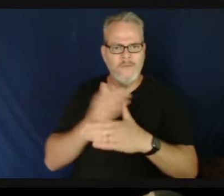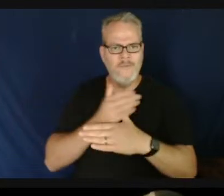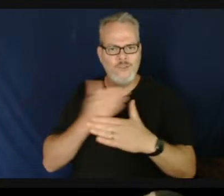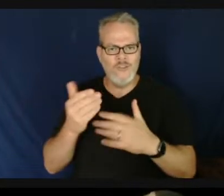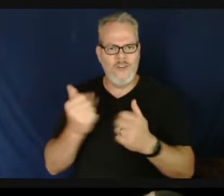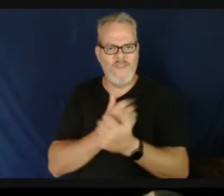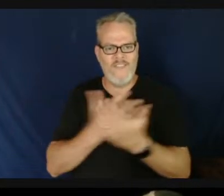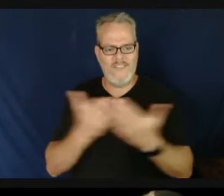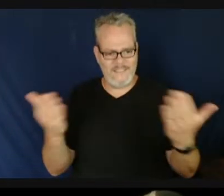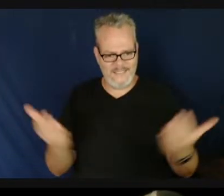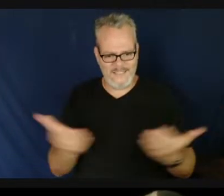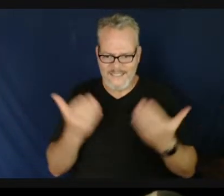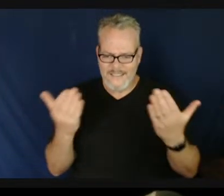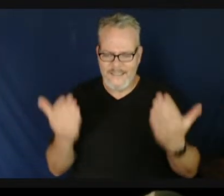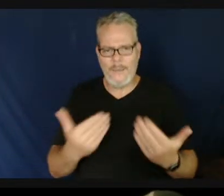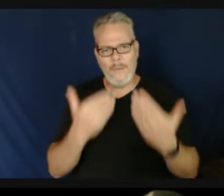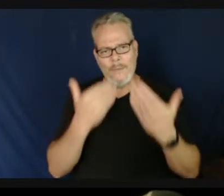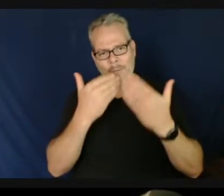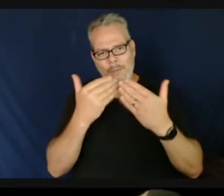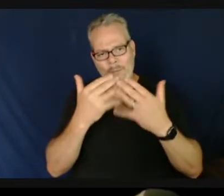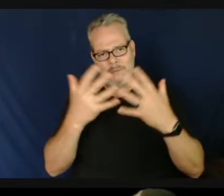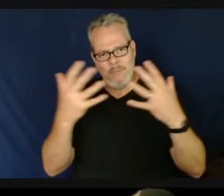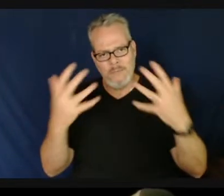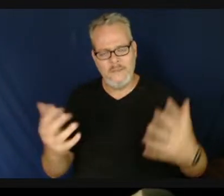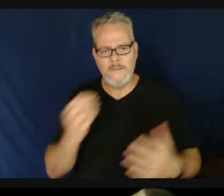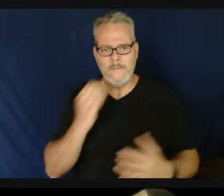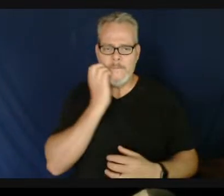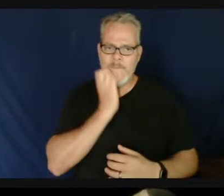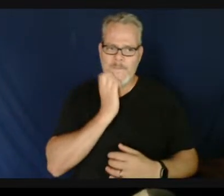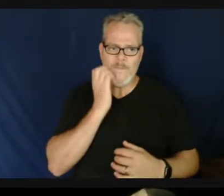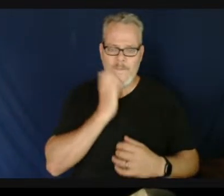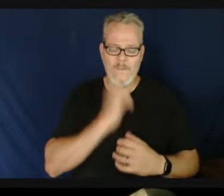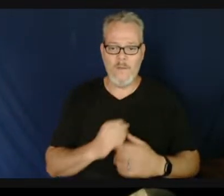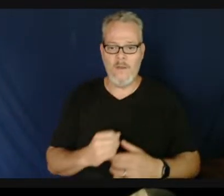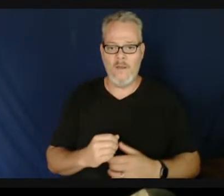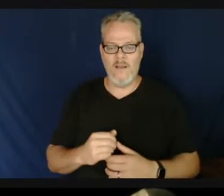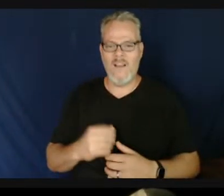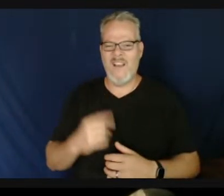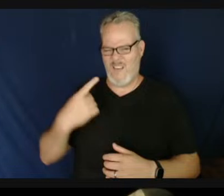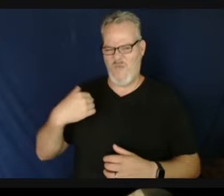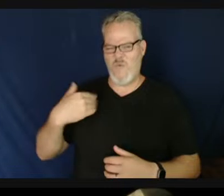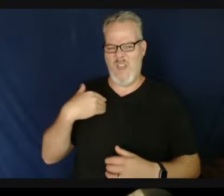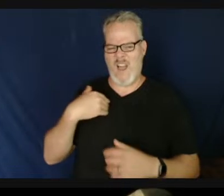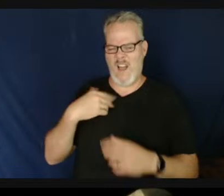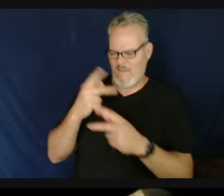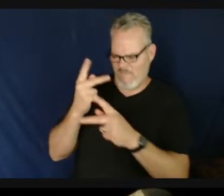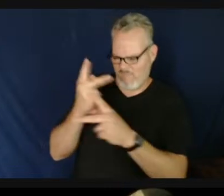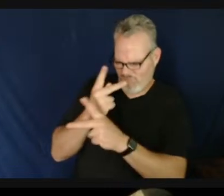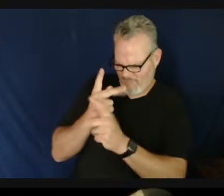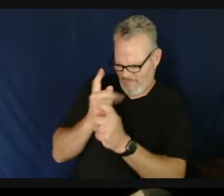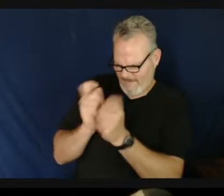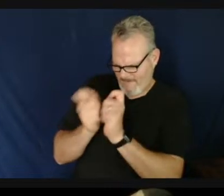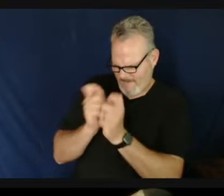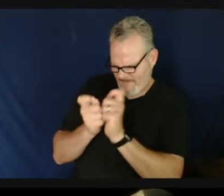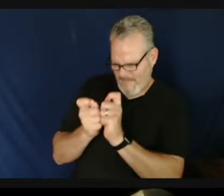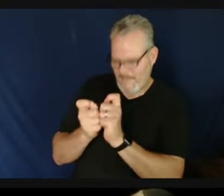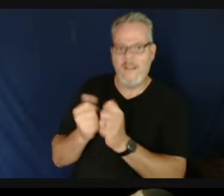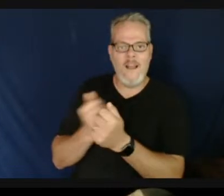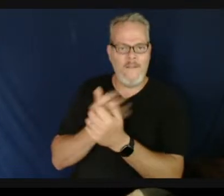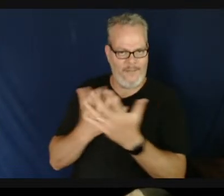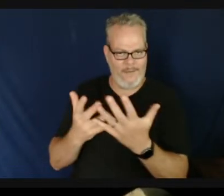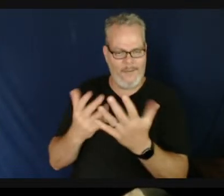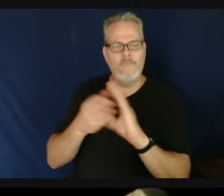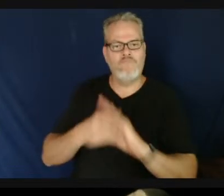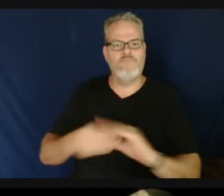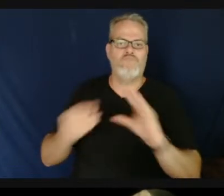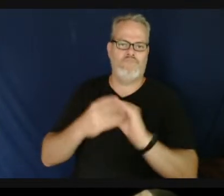here, any comments, that all stuff helps. And with the algorithm, I know I say it all the time, but it is true. And we're trying with all